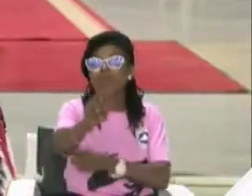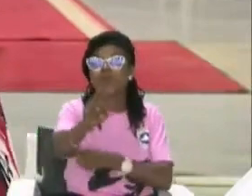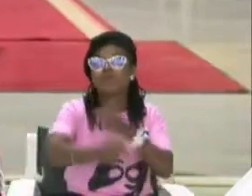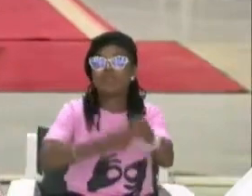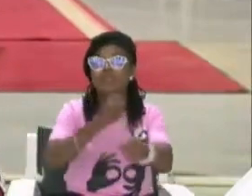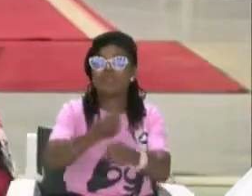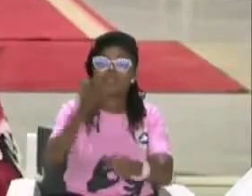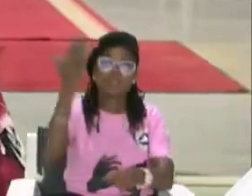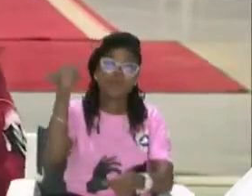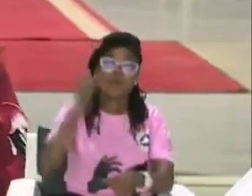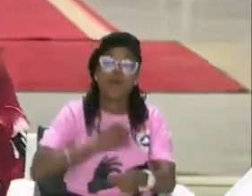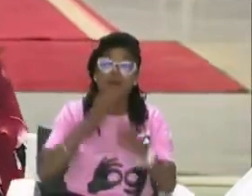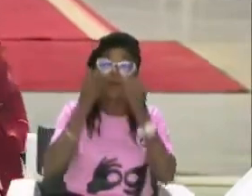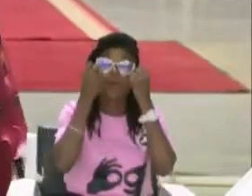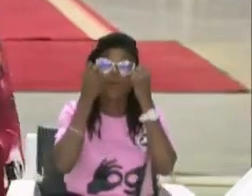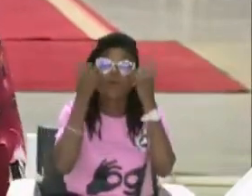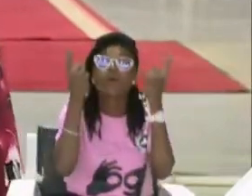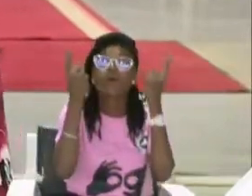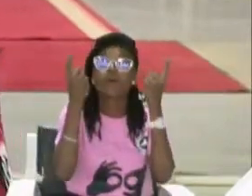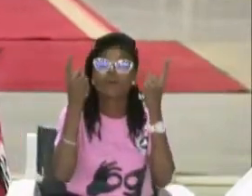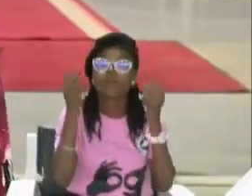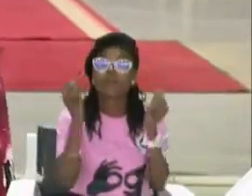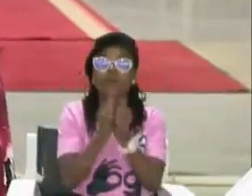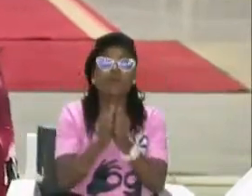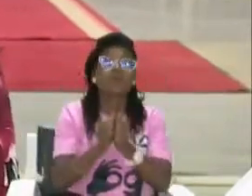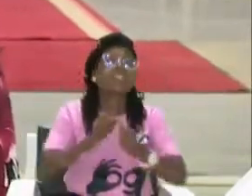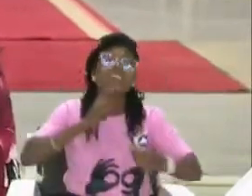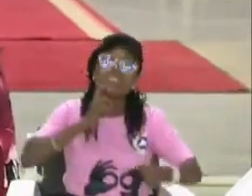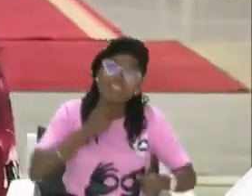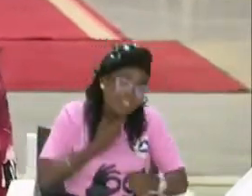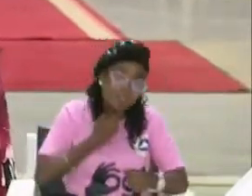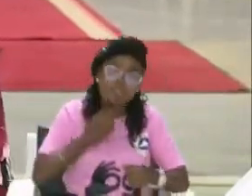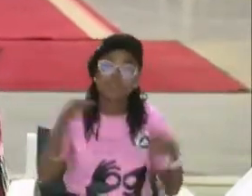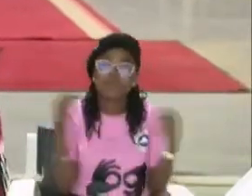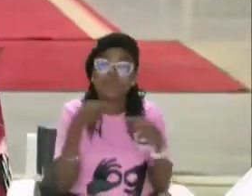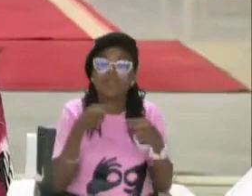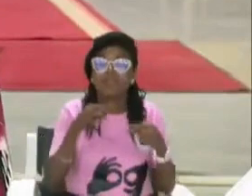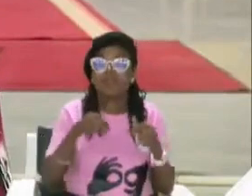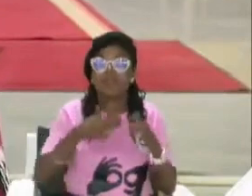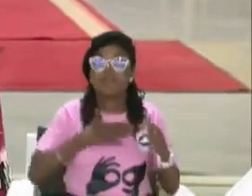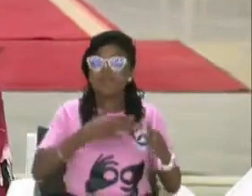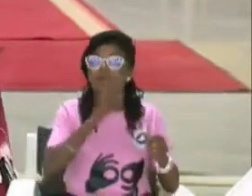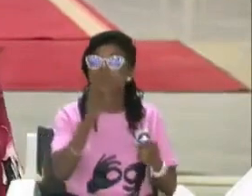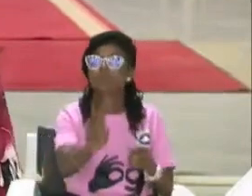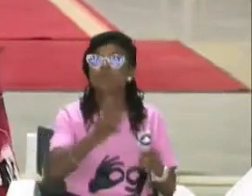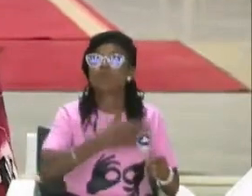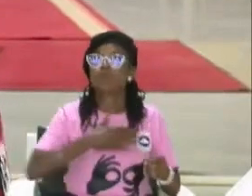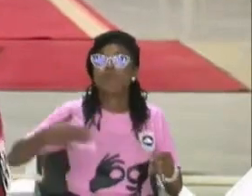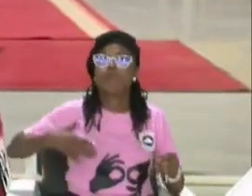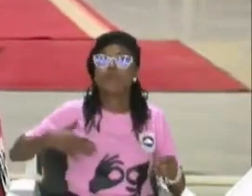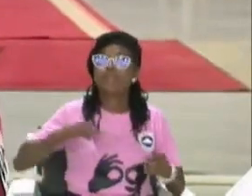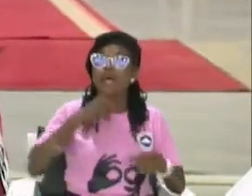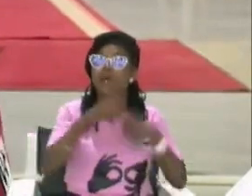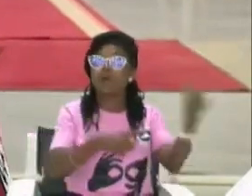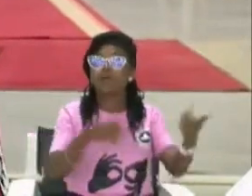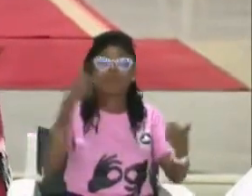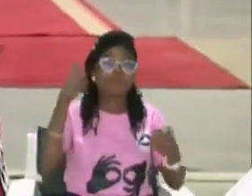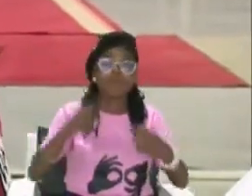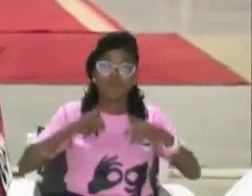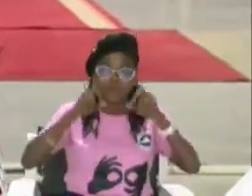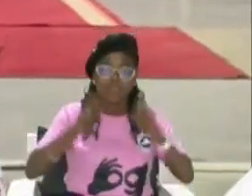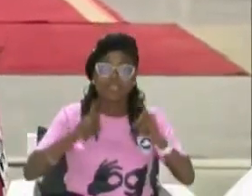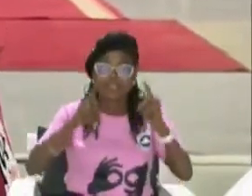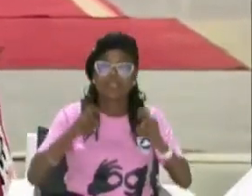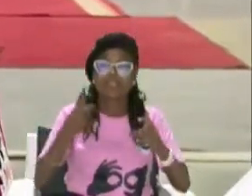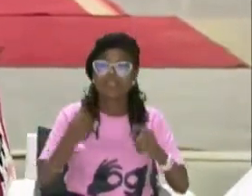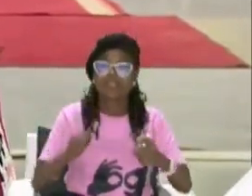I woke up with serious pains in my two breasts. I went for mammogram. The result